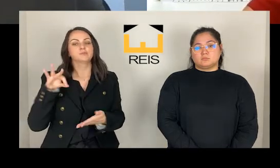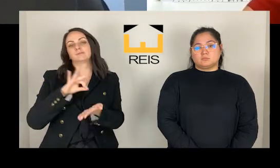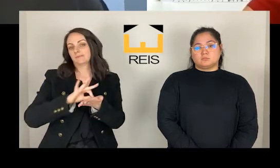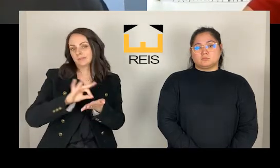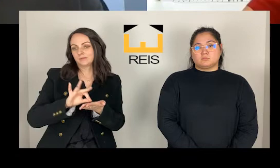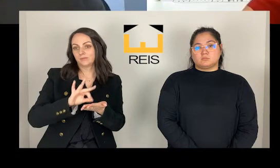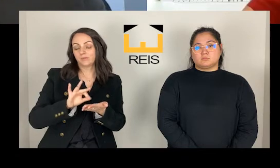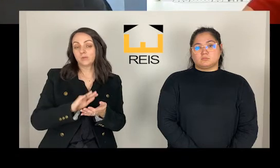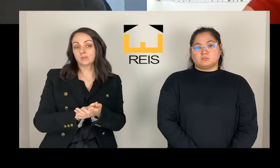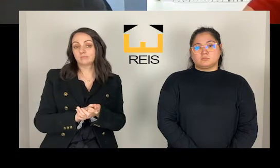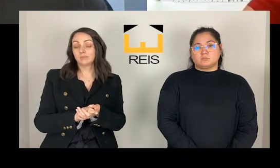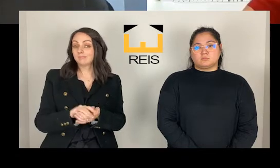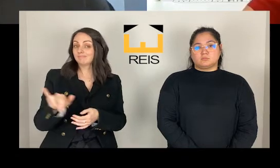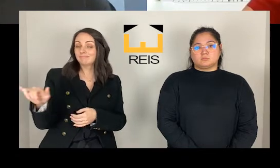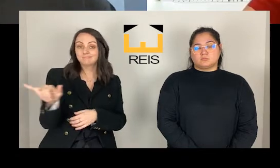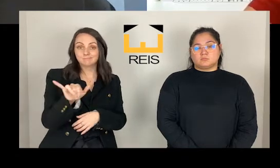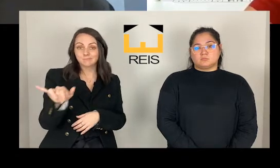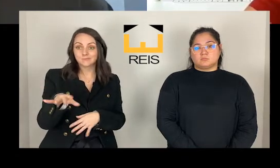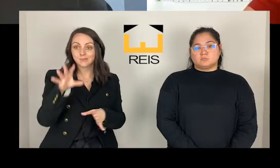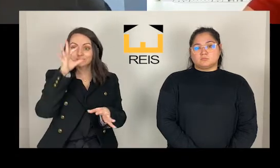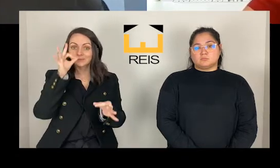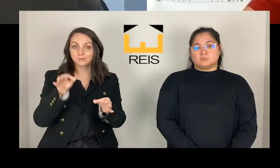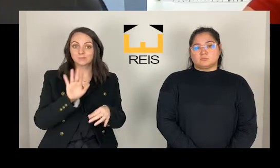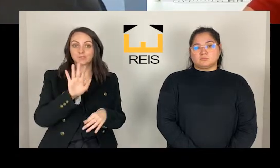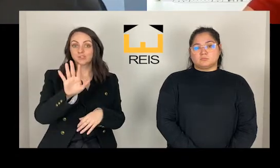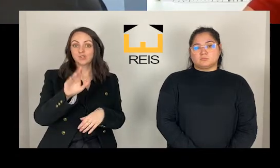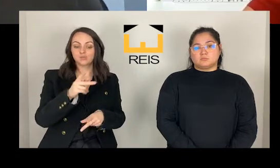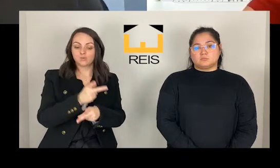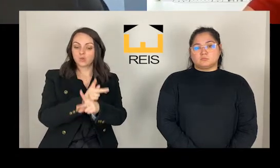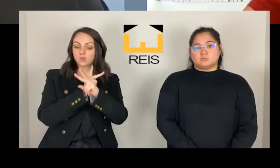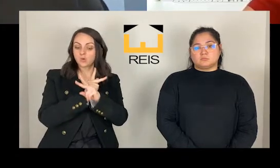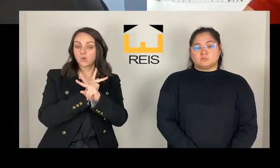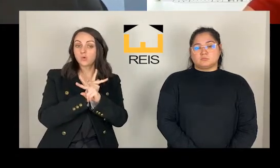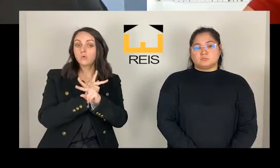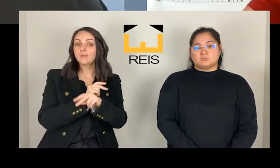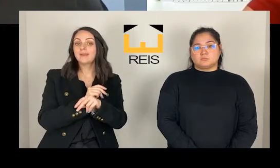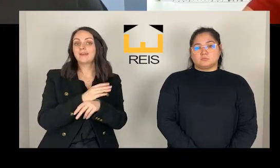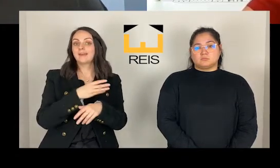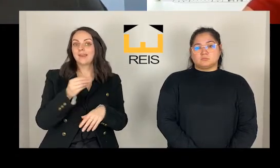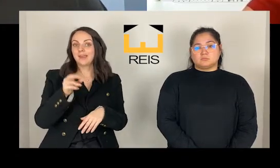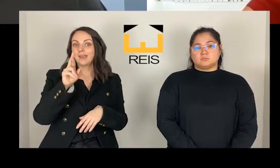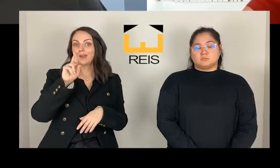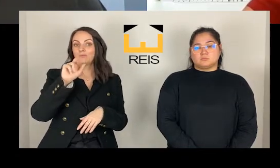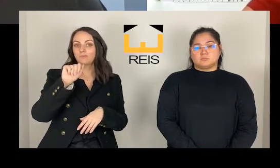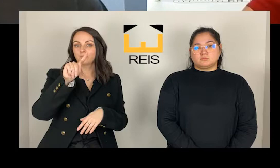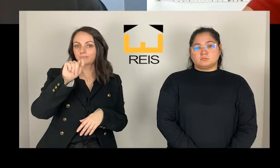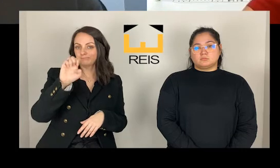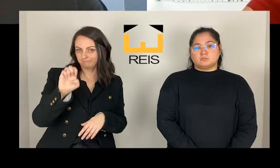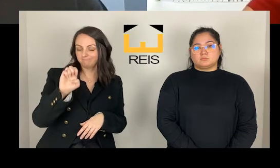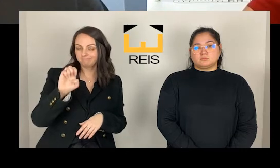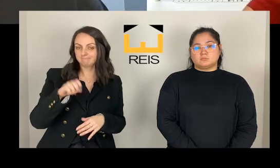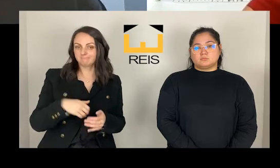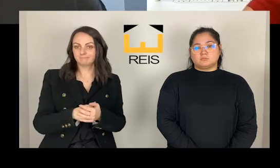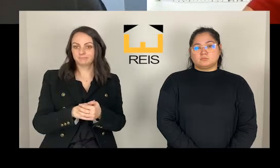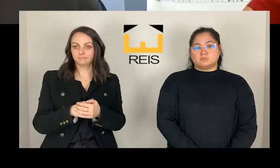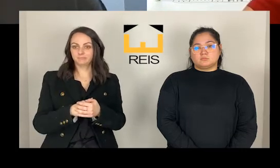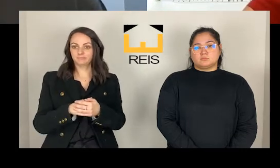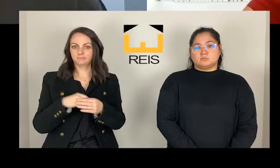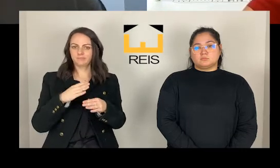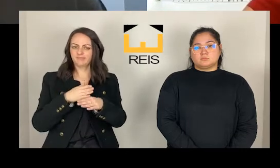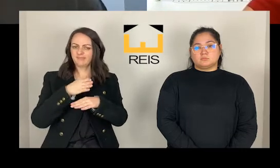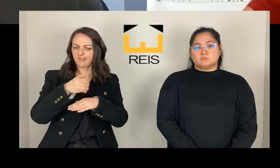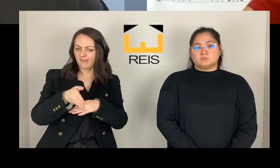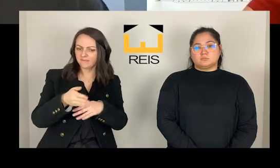what your rate on the loan would be. The items after that, or shall I say that compose the